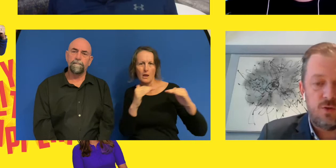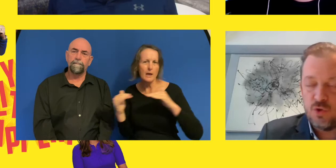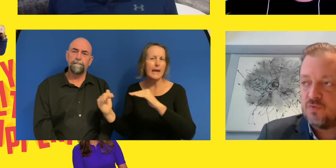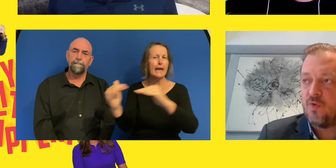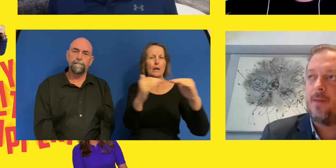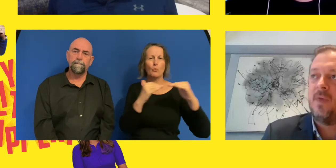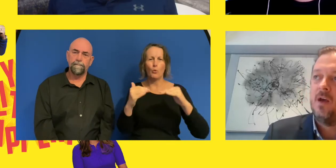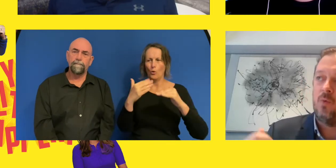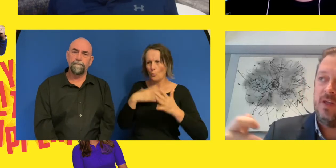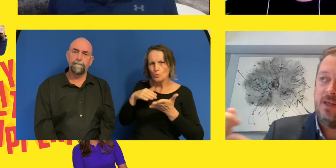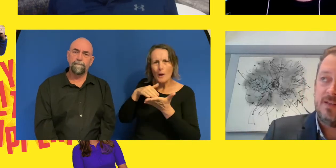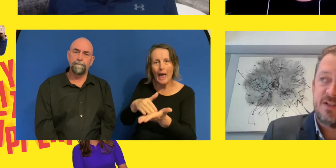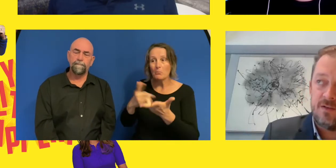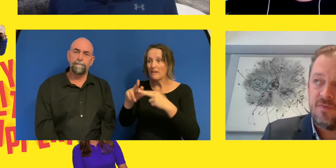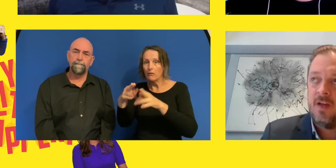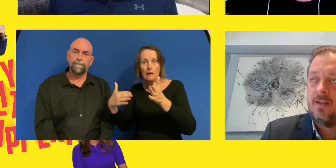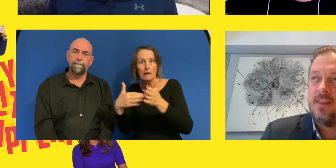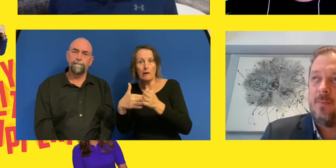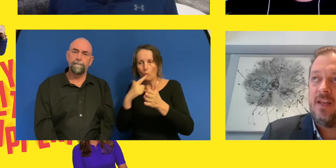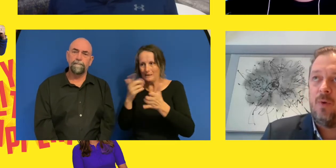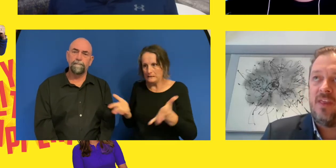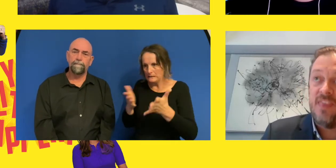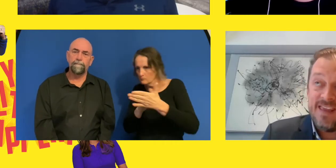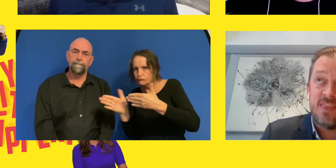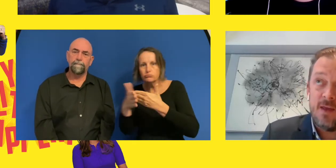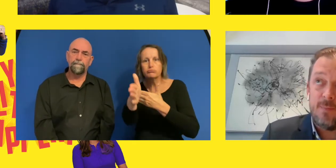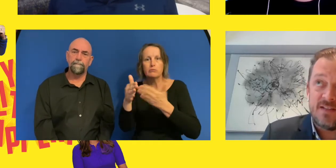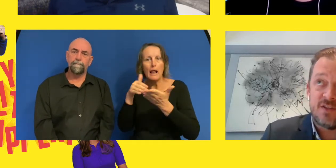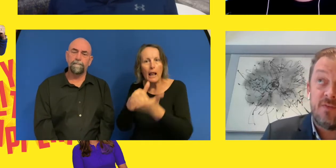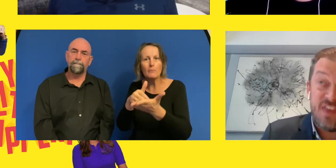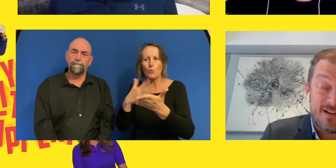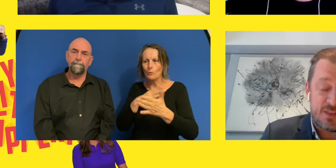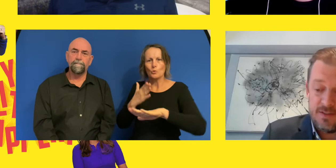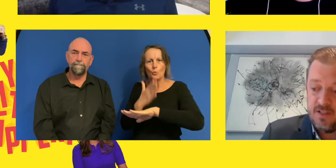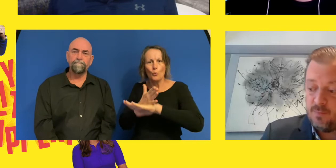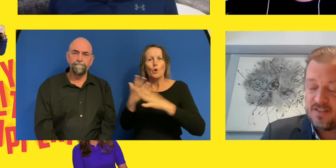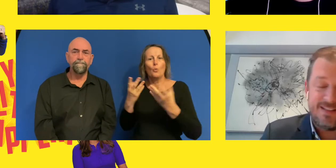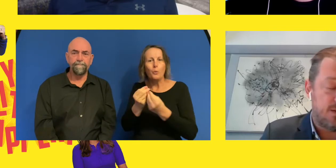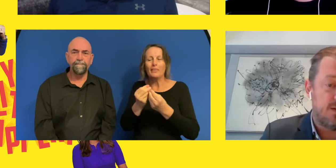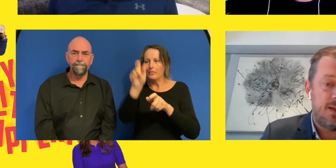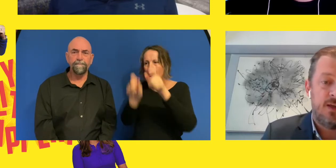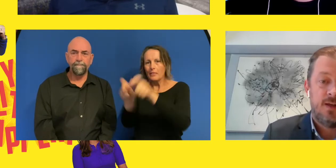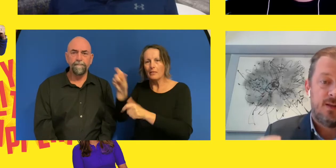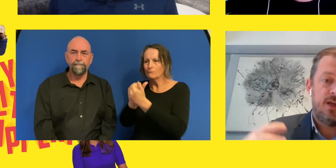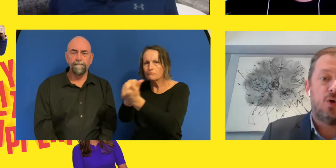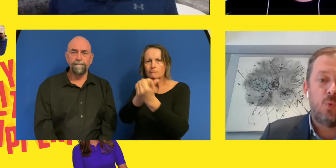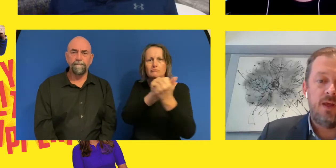find solutions for them. We serve them in a way that they can best serve their athletes here, because at the end of the